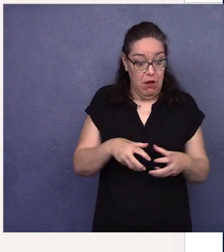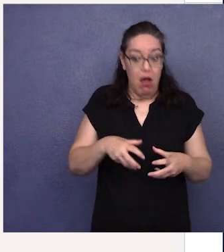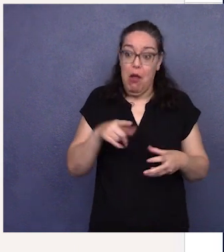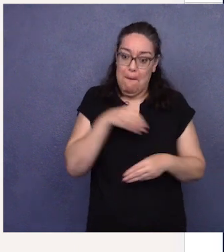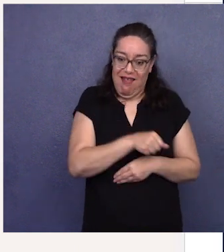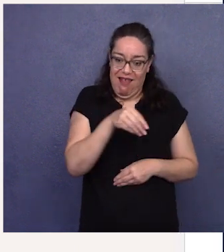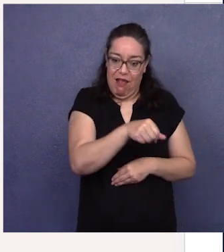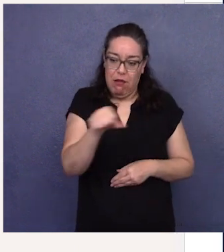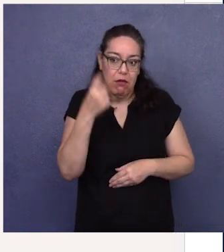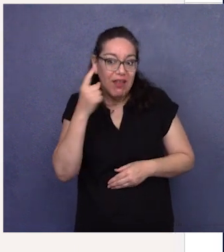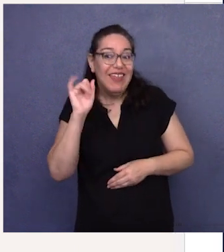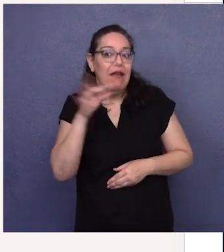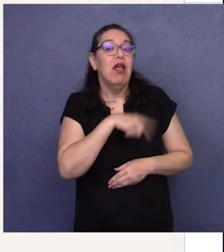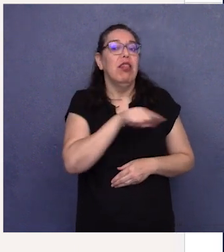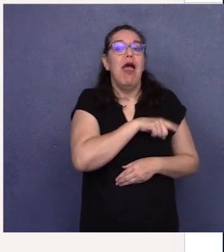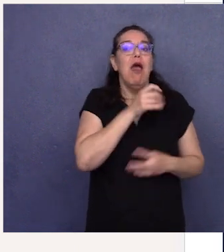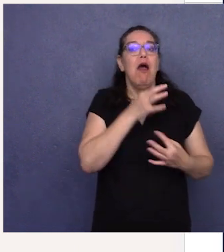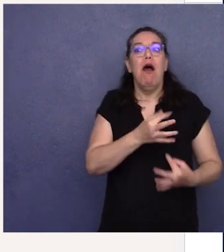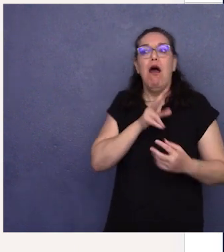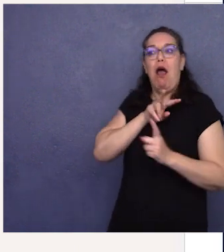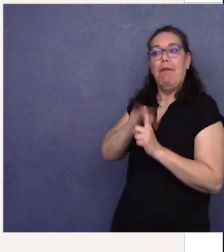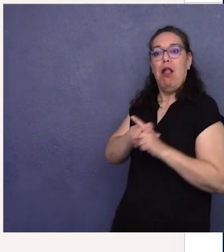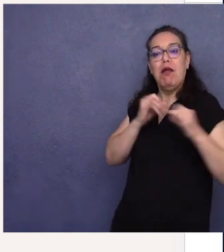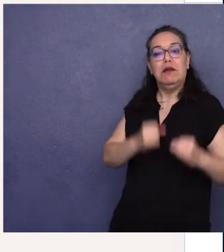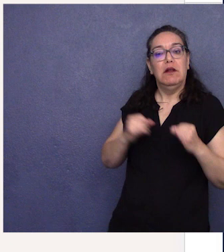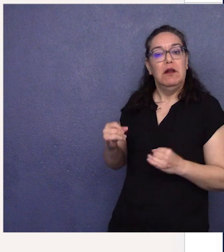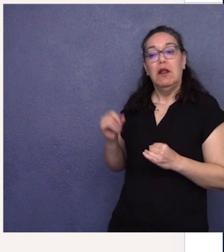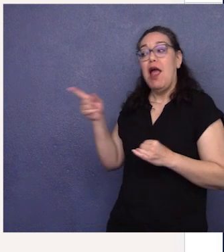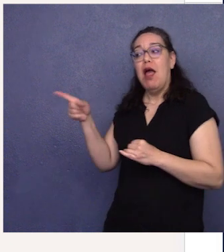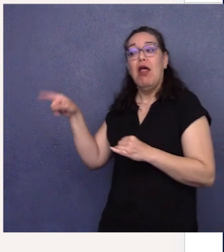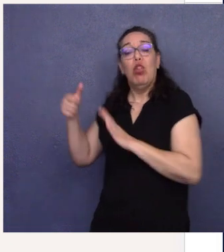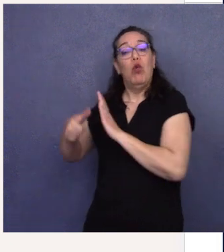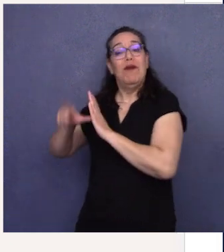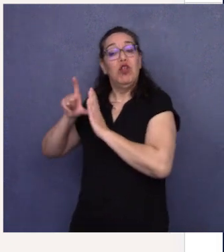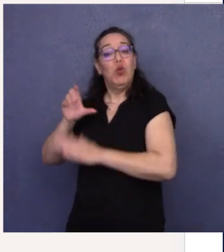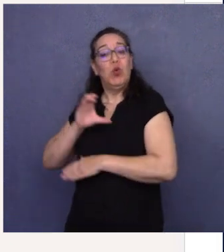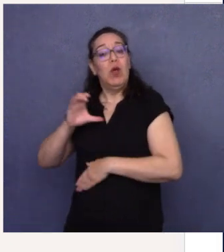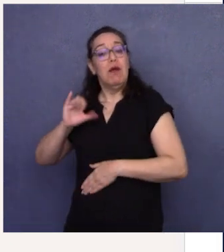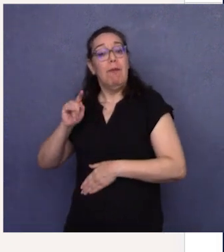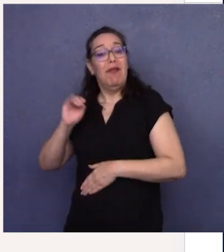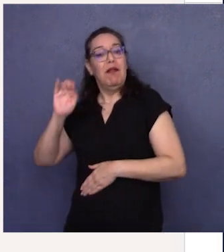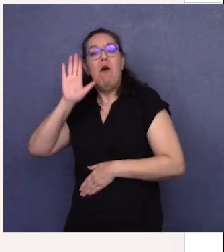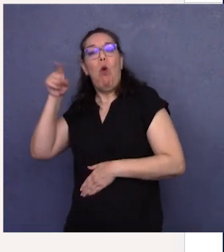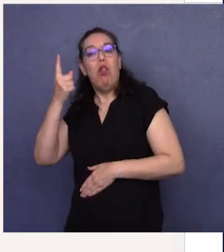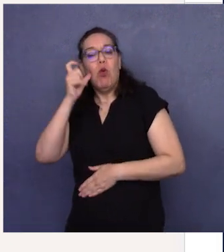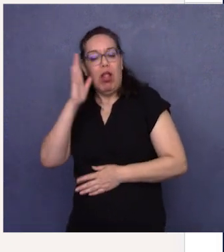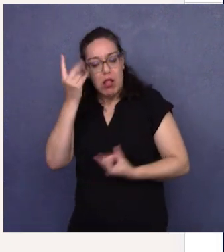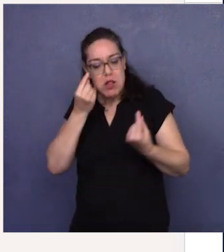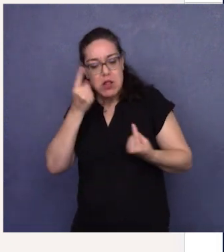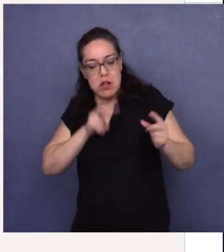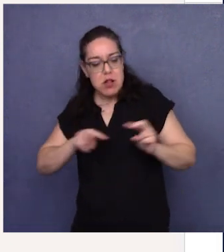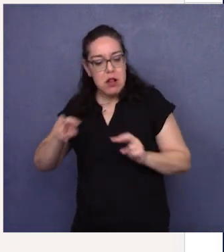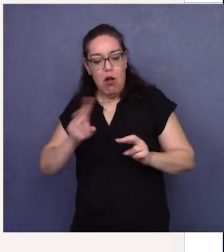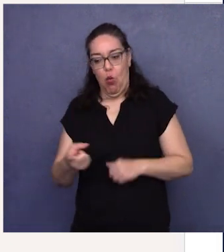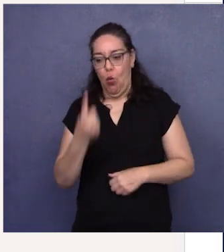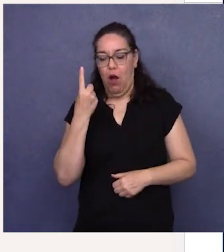review committee will not consider, will consider only one Okay. one